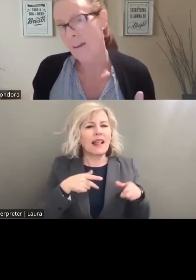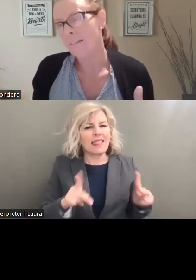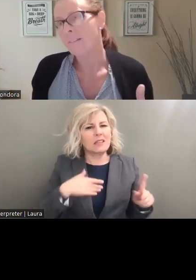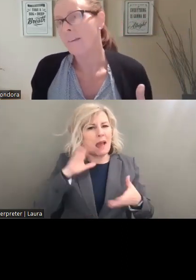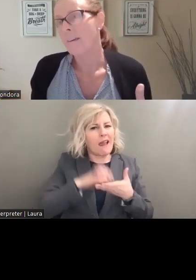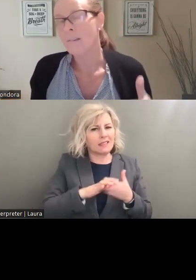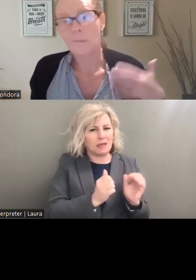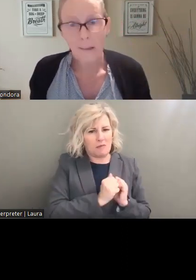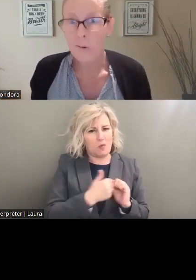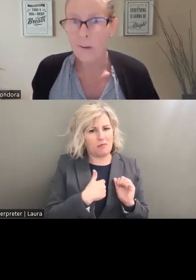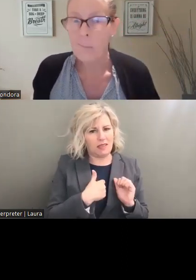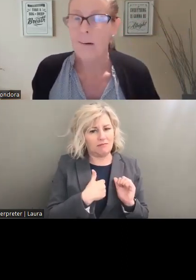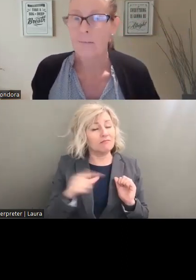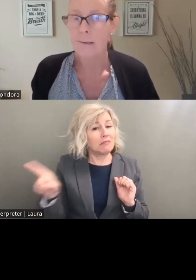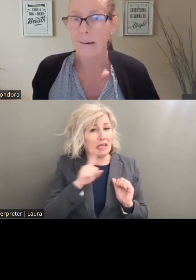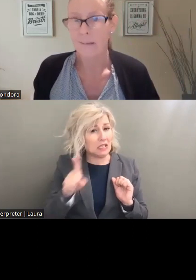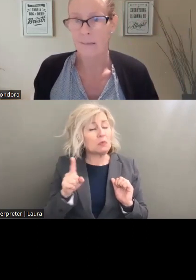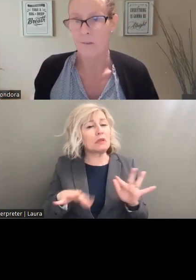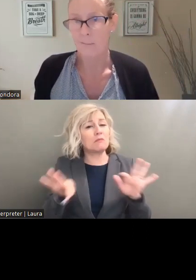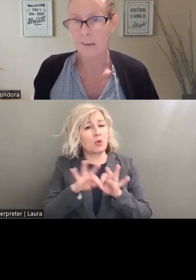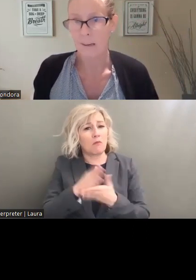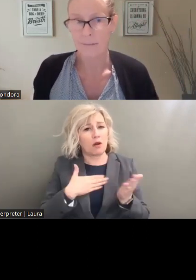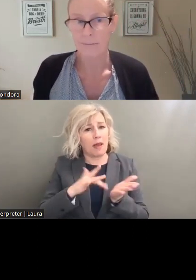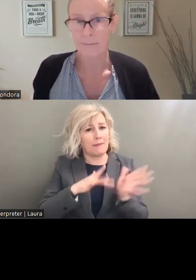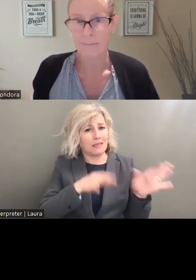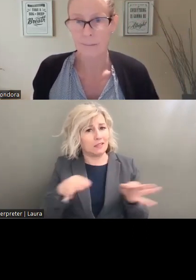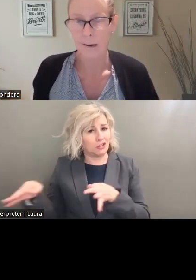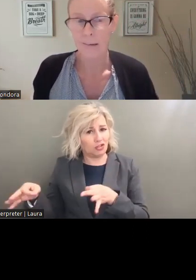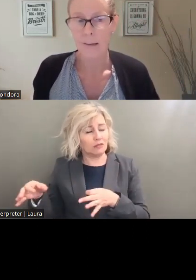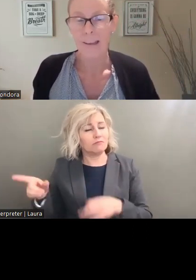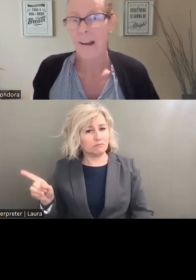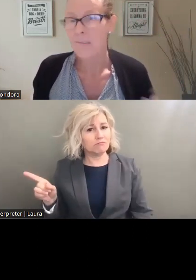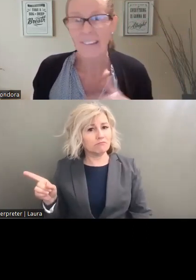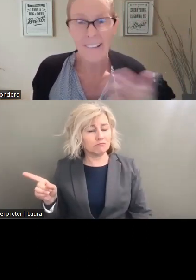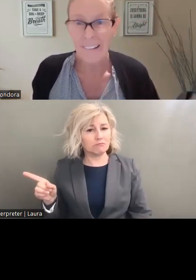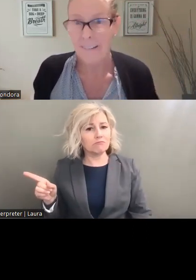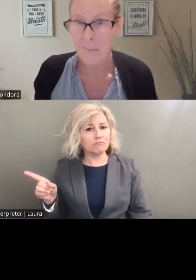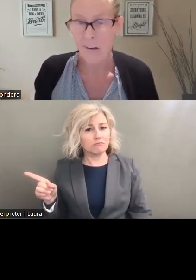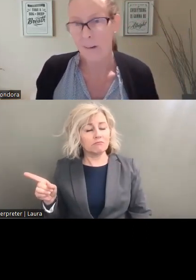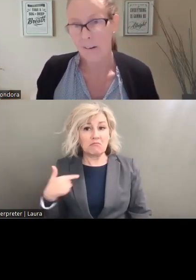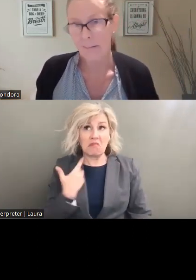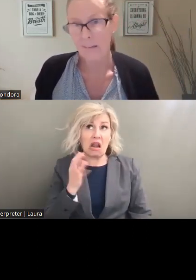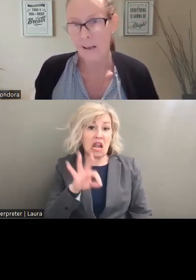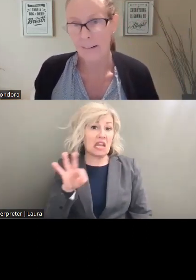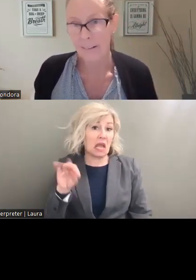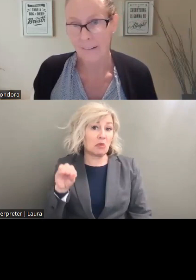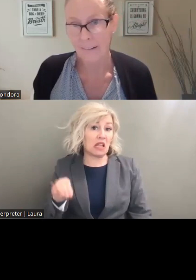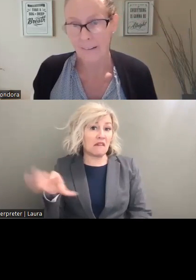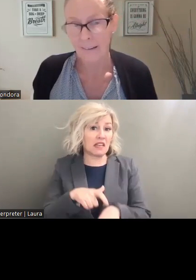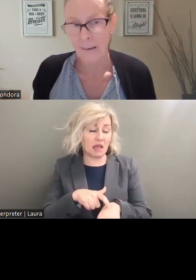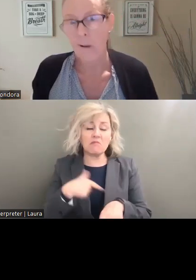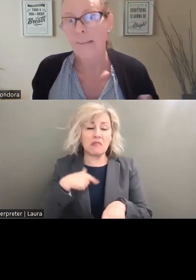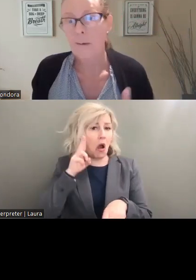me. And he's a really critical part of my medical decision making. Okay. And I would say 99 times out of 100, that's